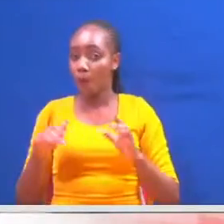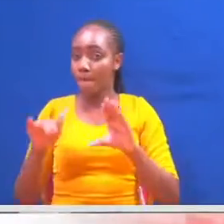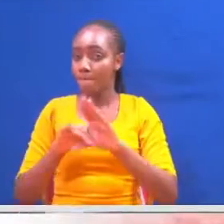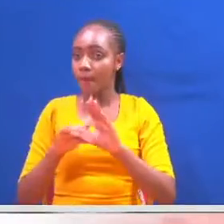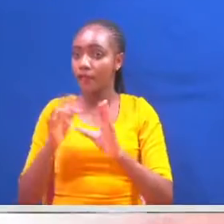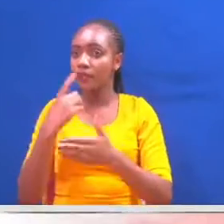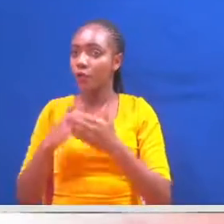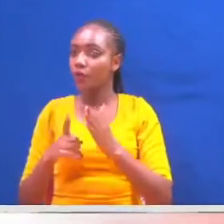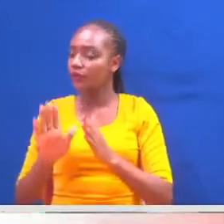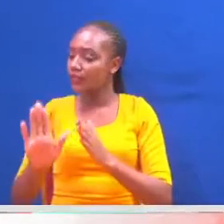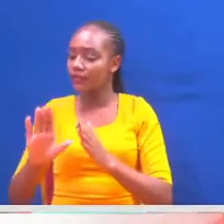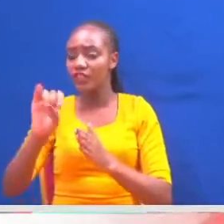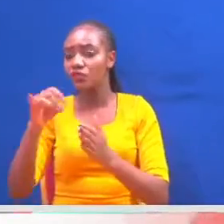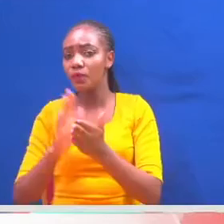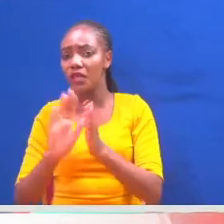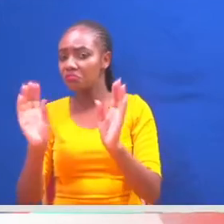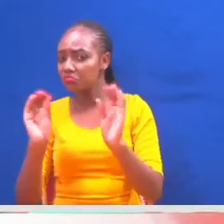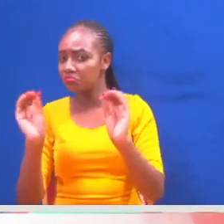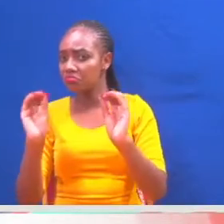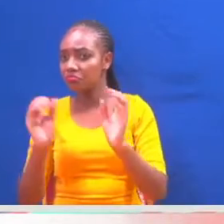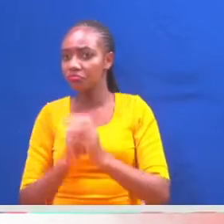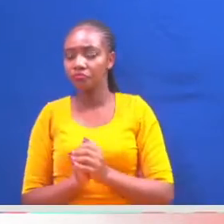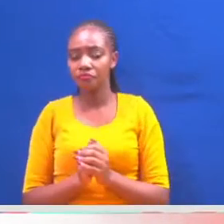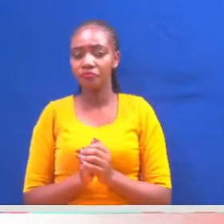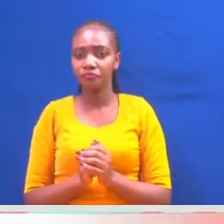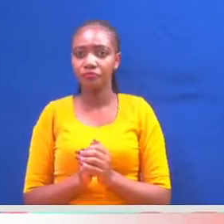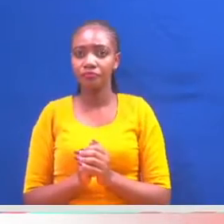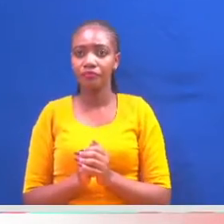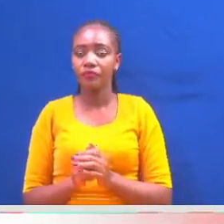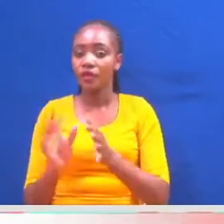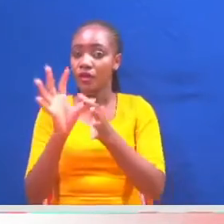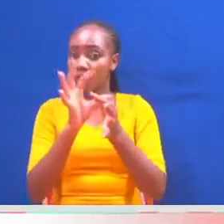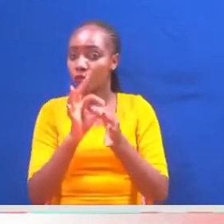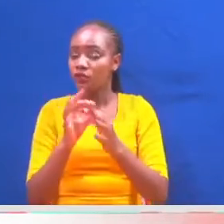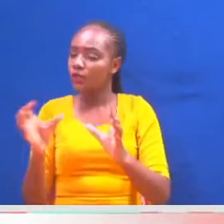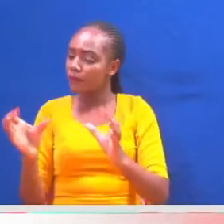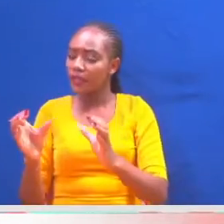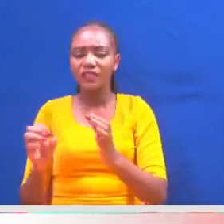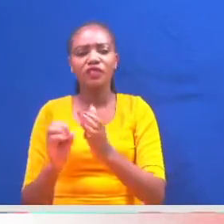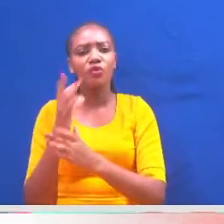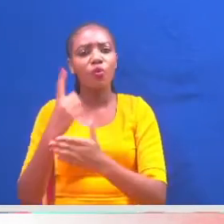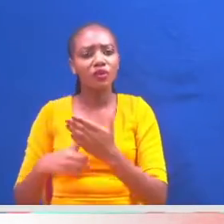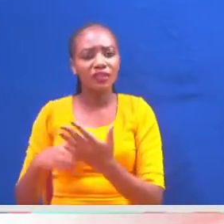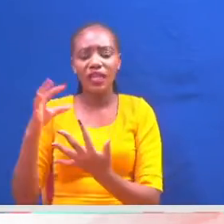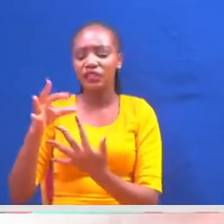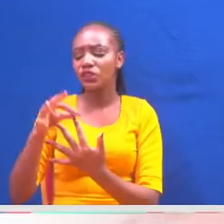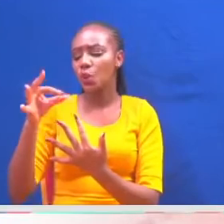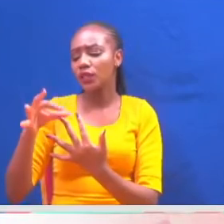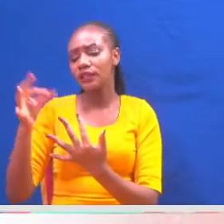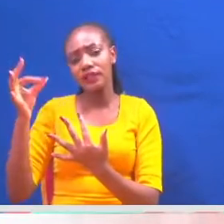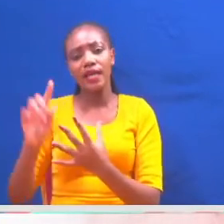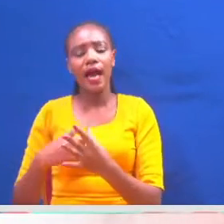not leaving the Jubilee Party yet. We join parties by choice, and you